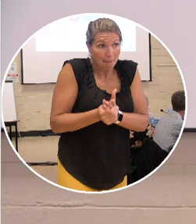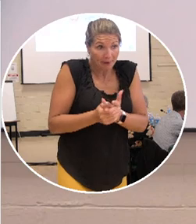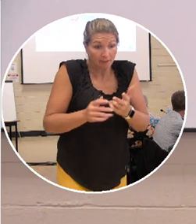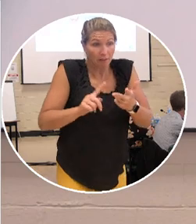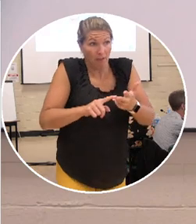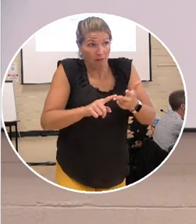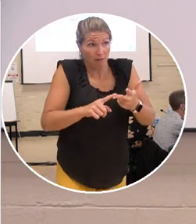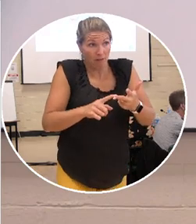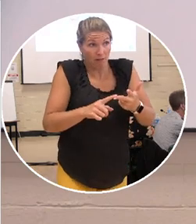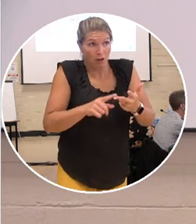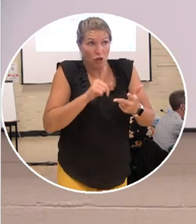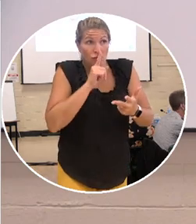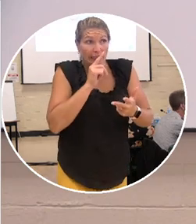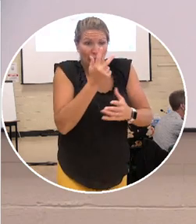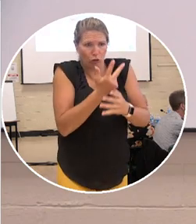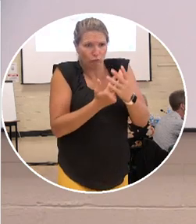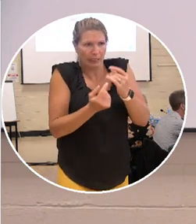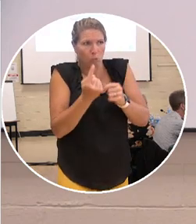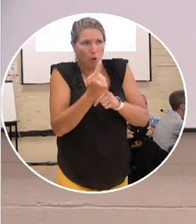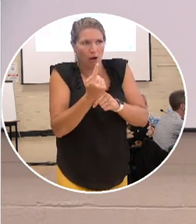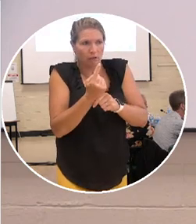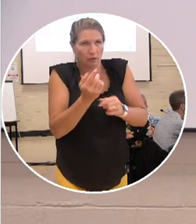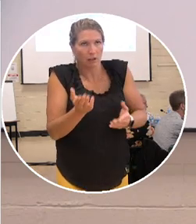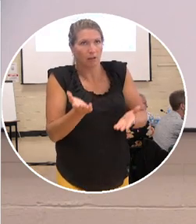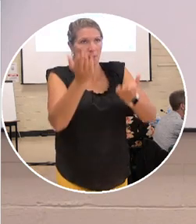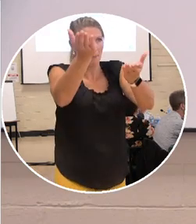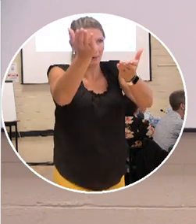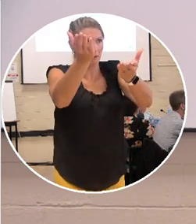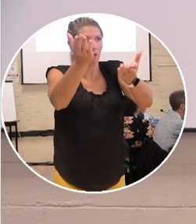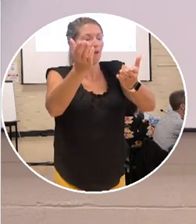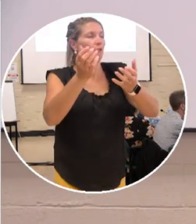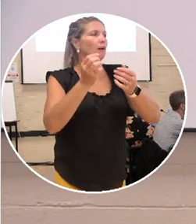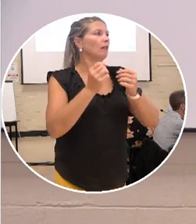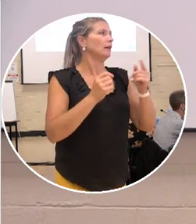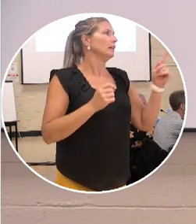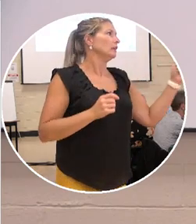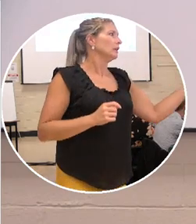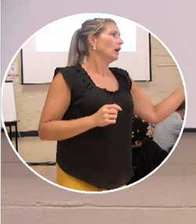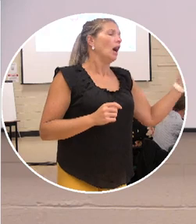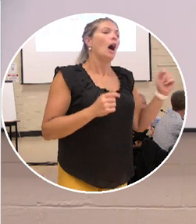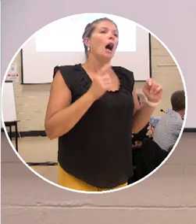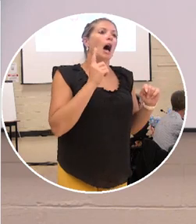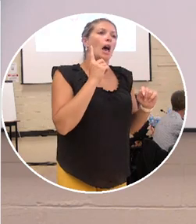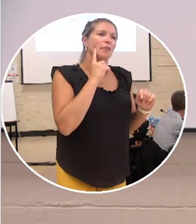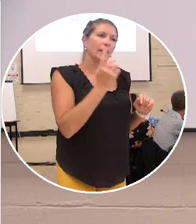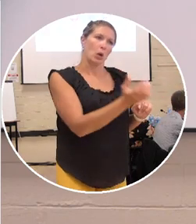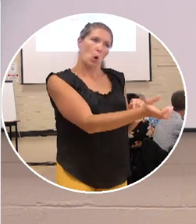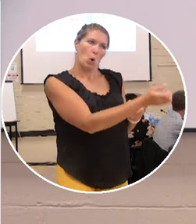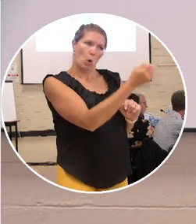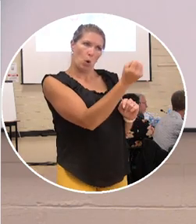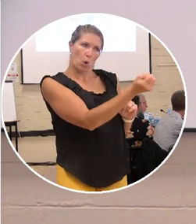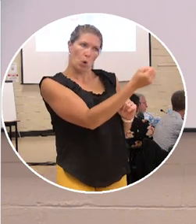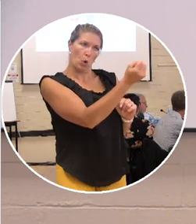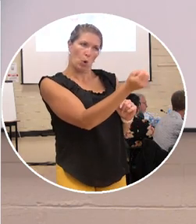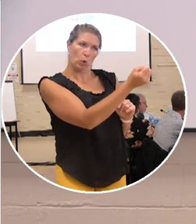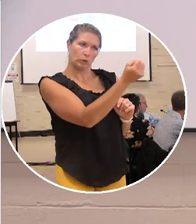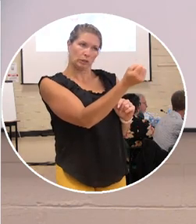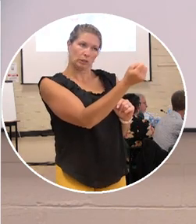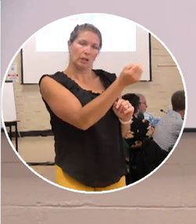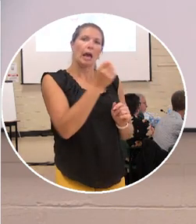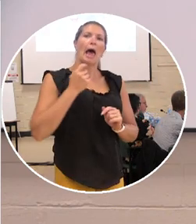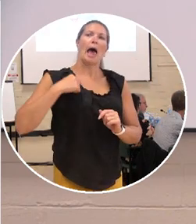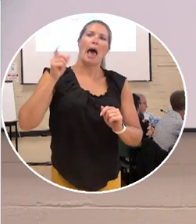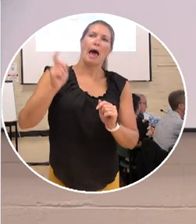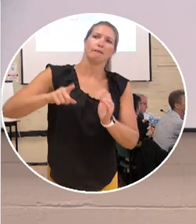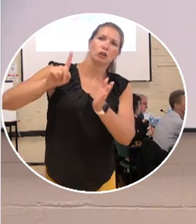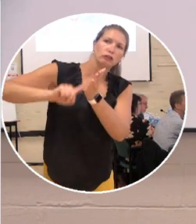right, Keith? It's not for a solution here. What I'd suggest is that we're going to take that under advisement, and we're going to come back with an answer after. Does that